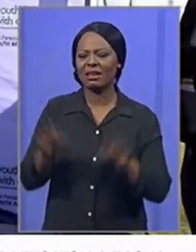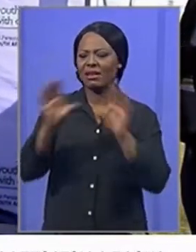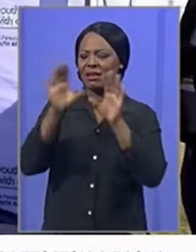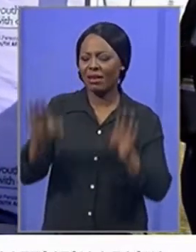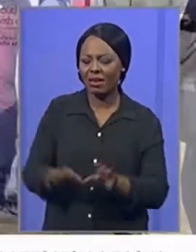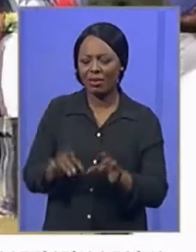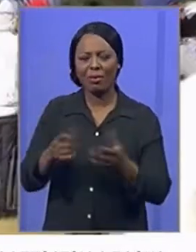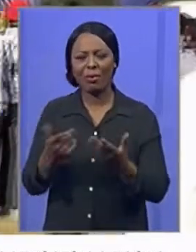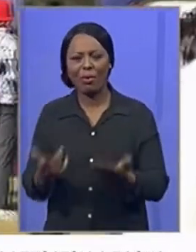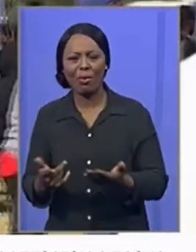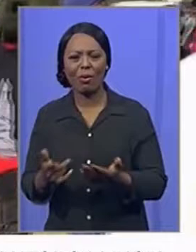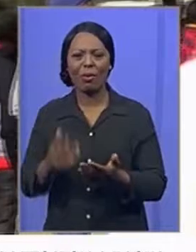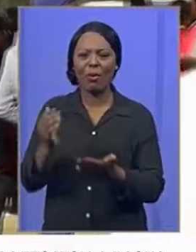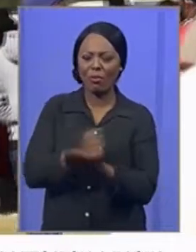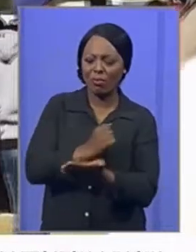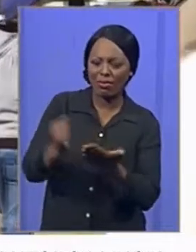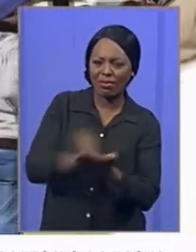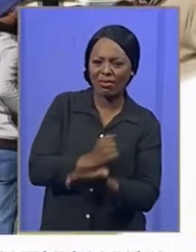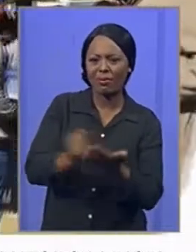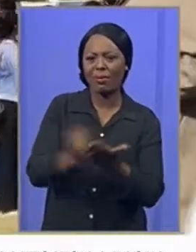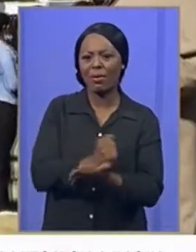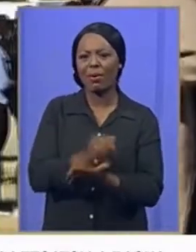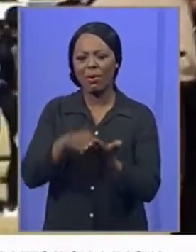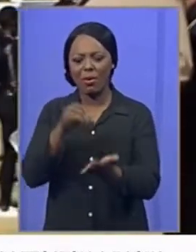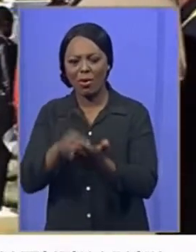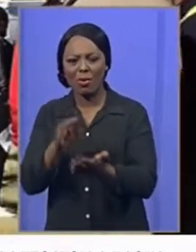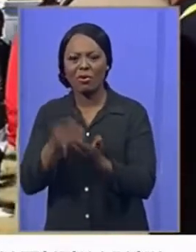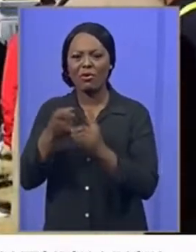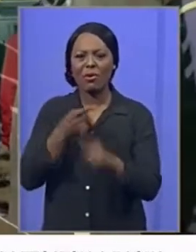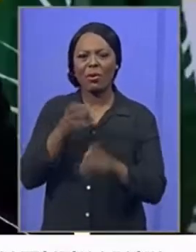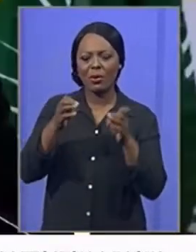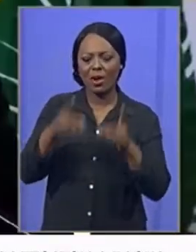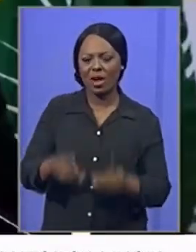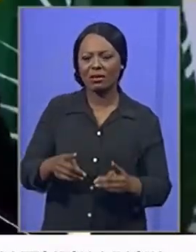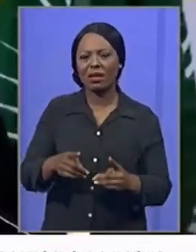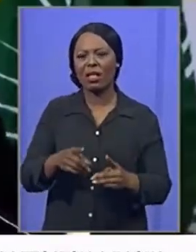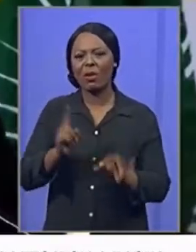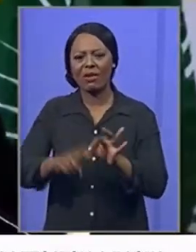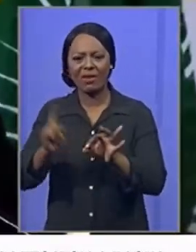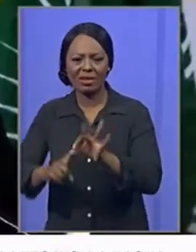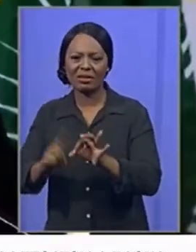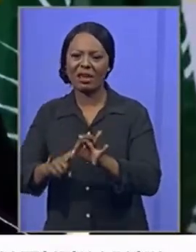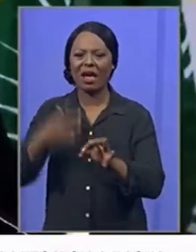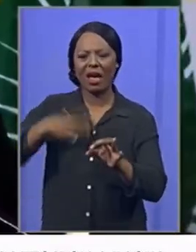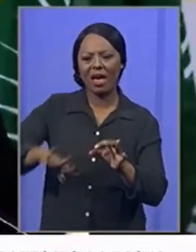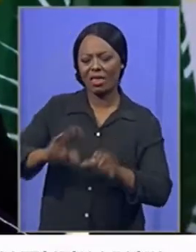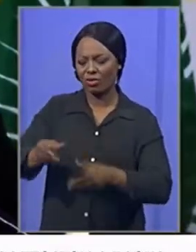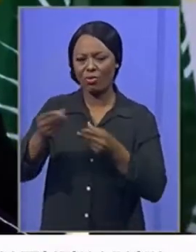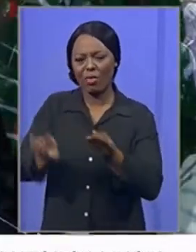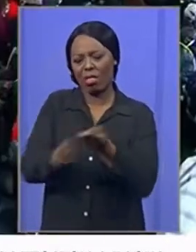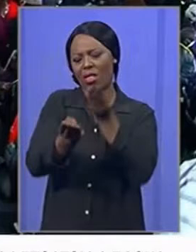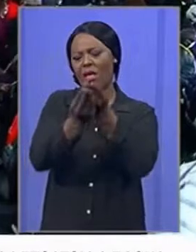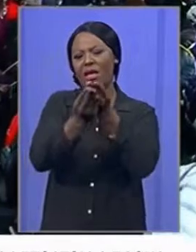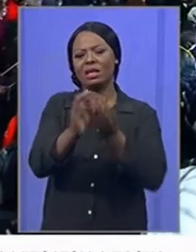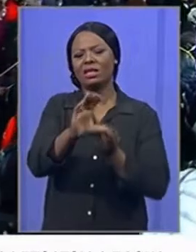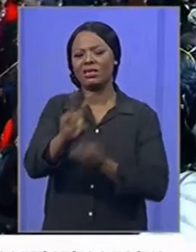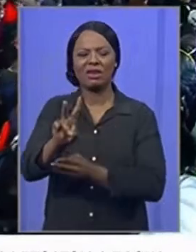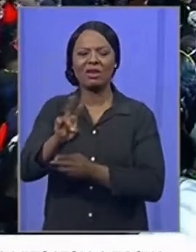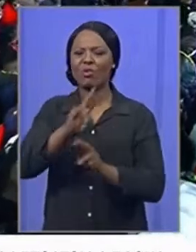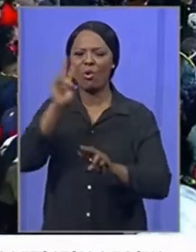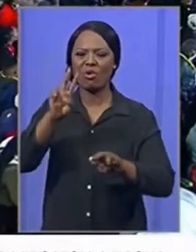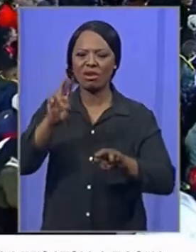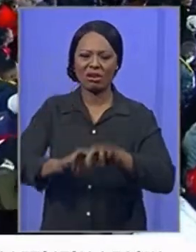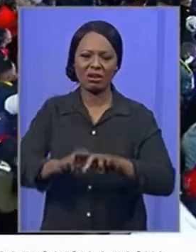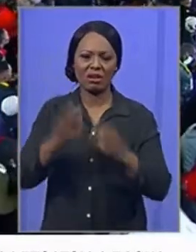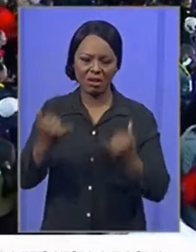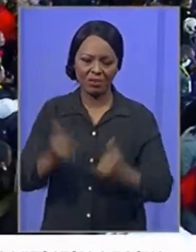certificated or certified copies of their educational qualifications and other relevant documents. Ramaphosa a re